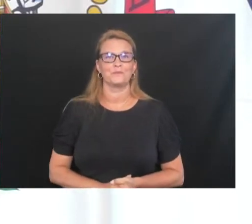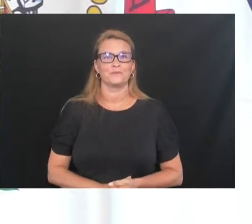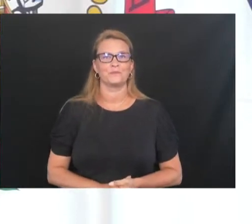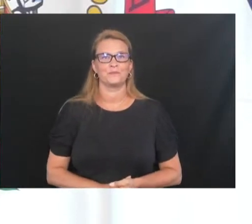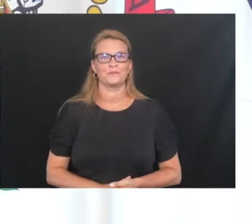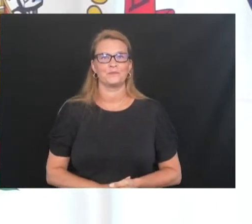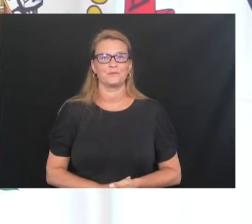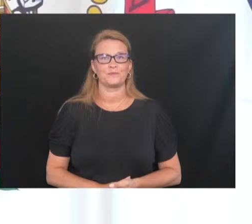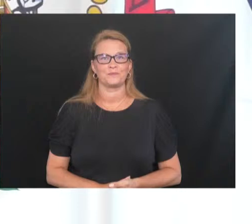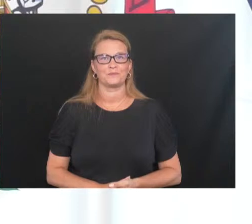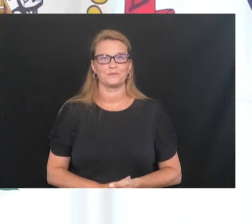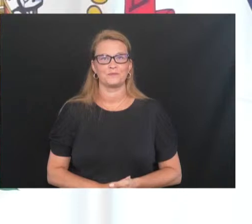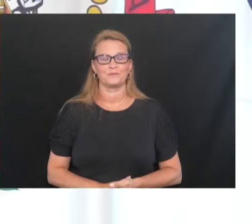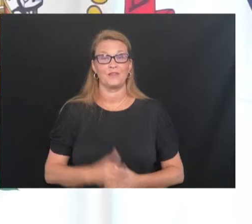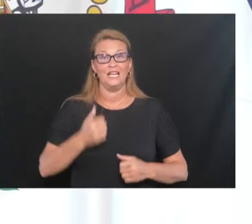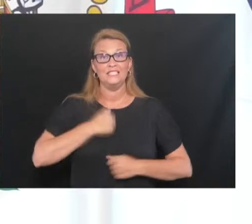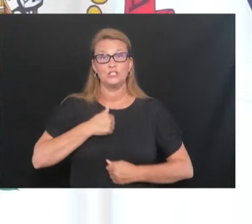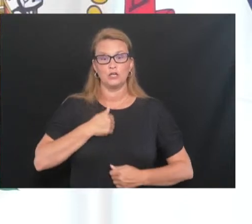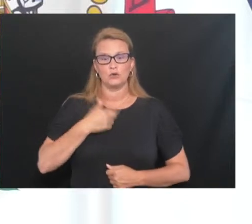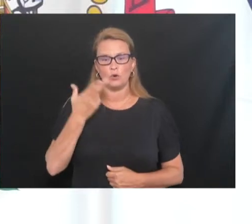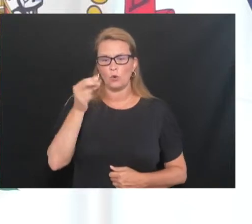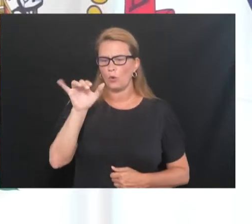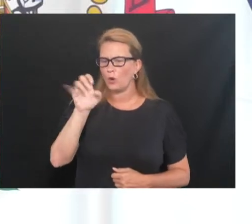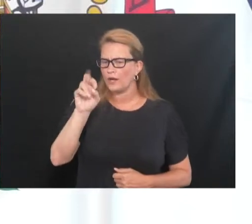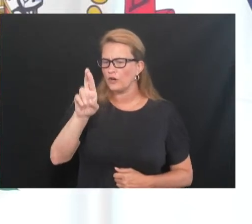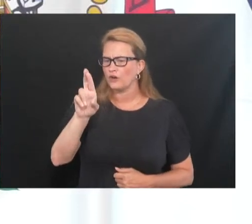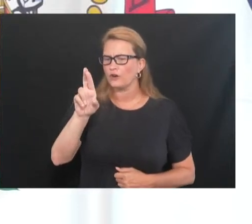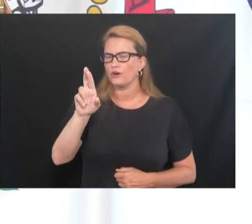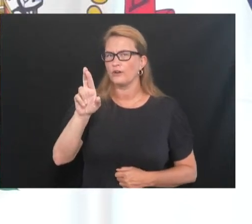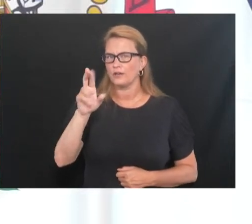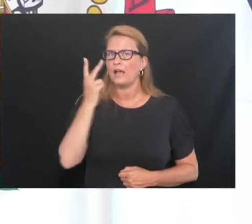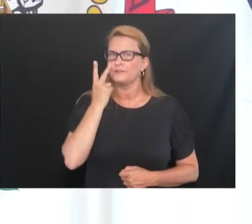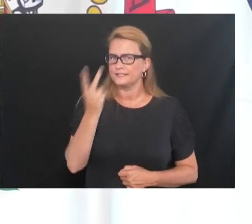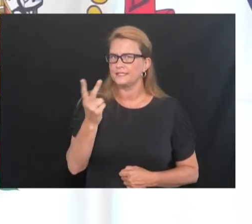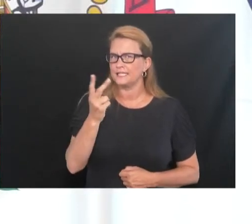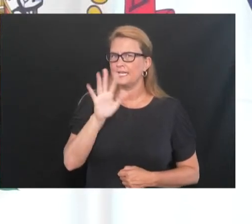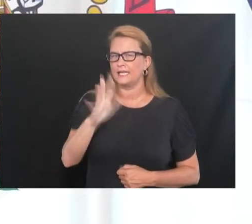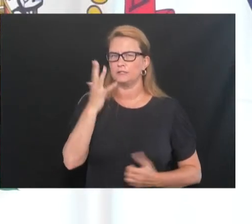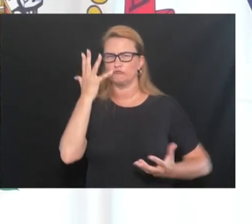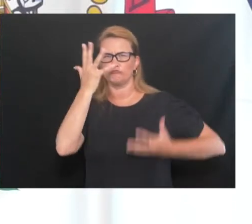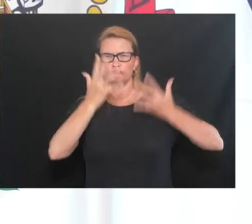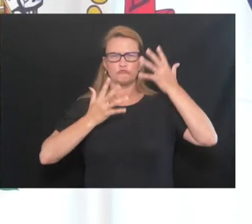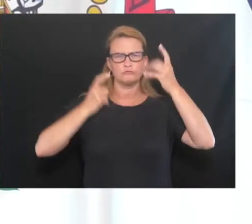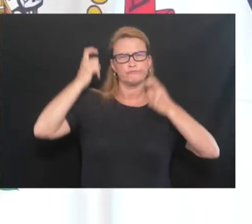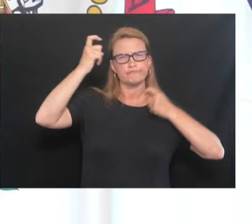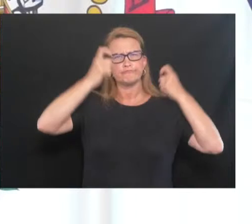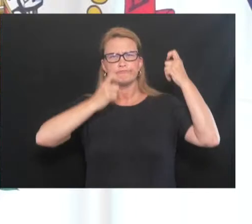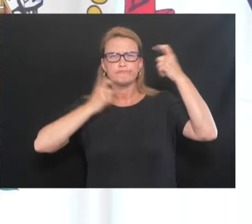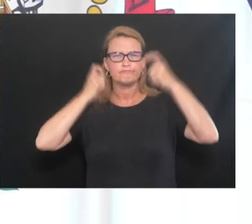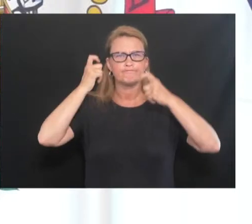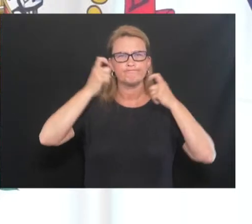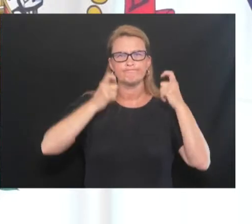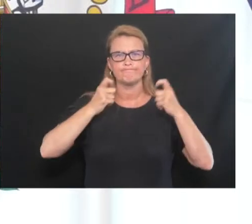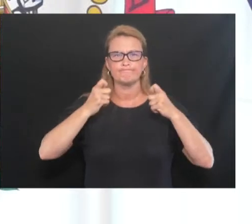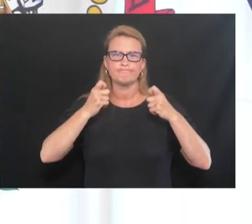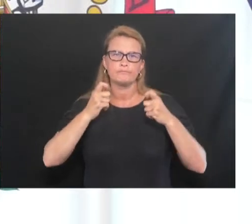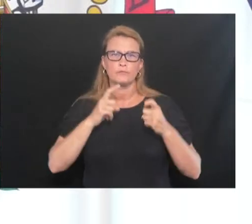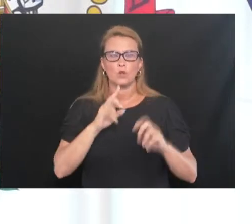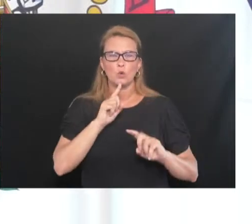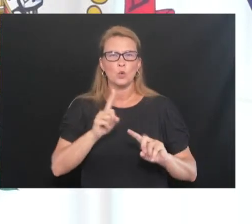I've seen General Hoyer get more animated and pumped